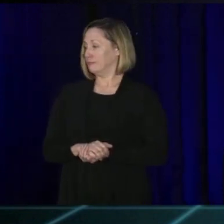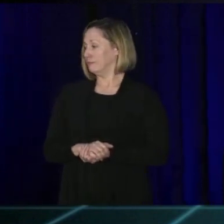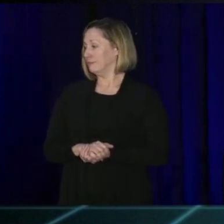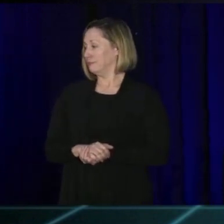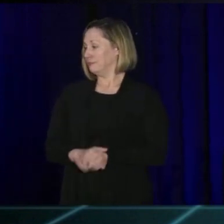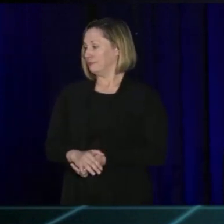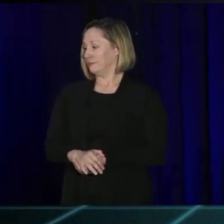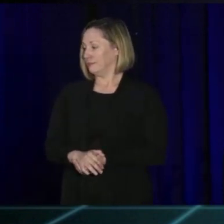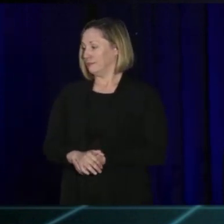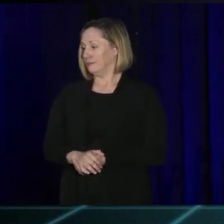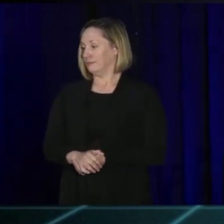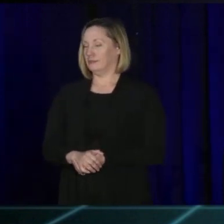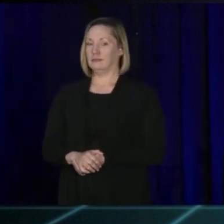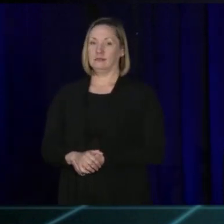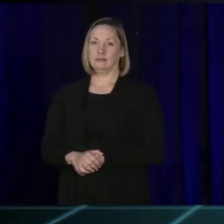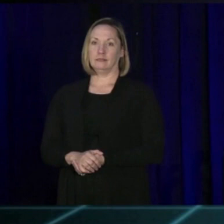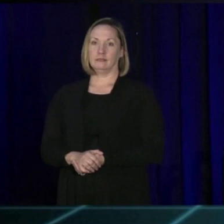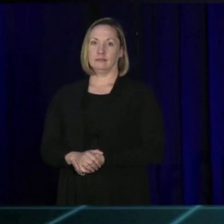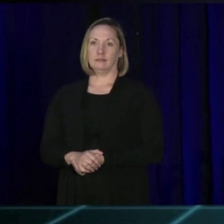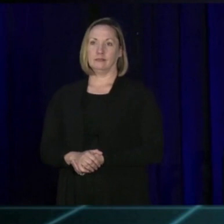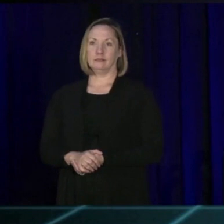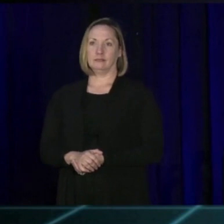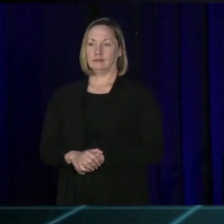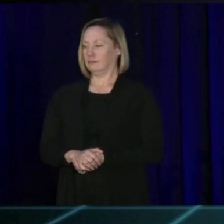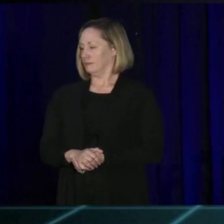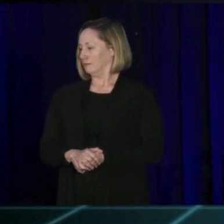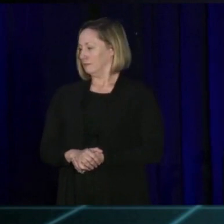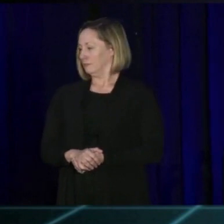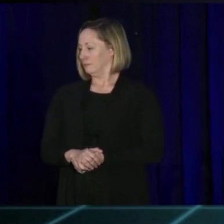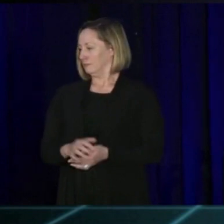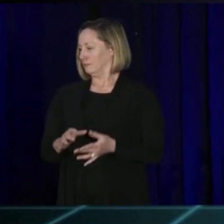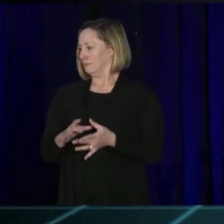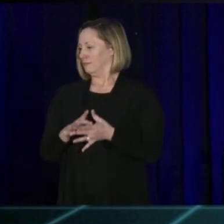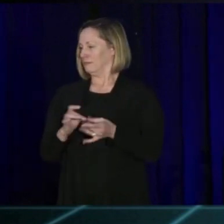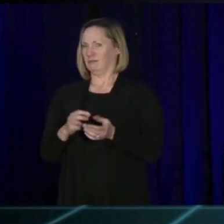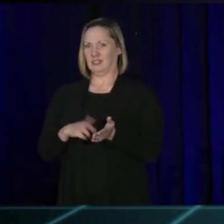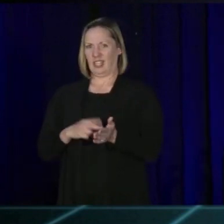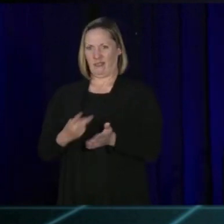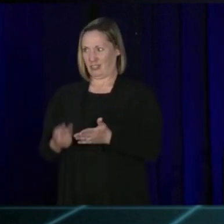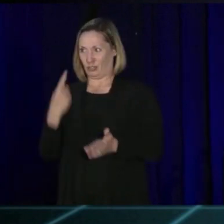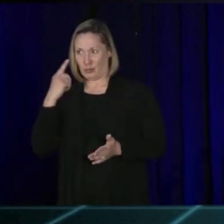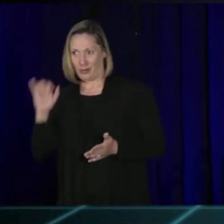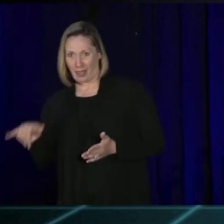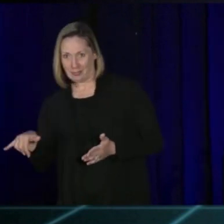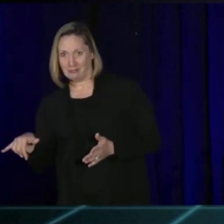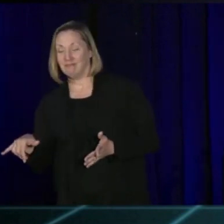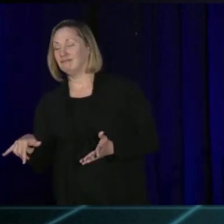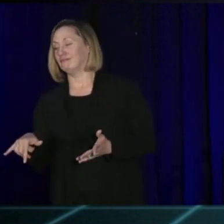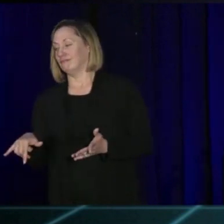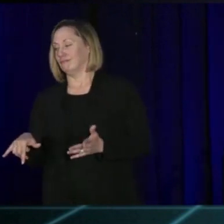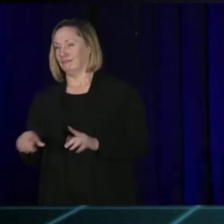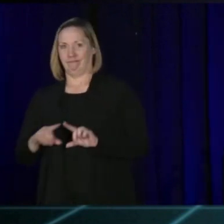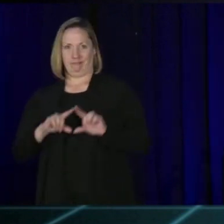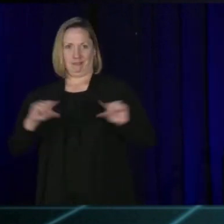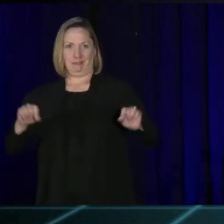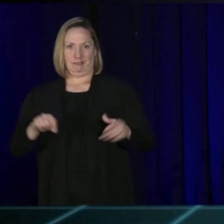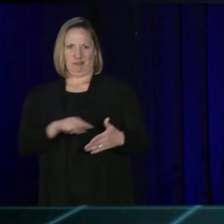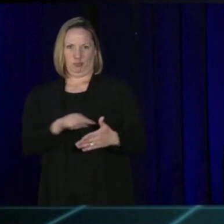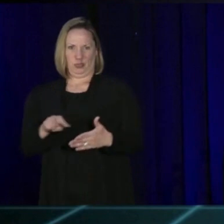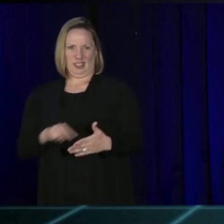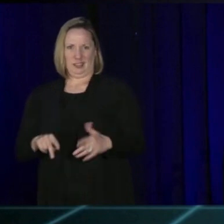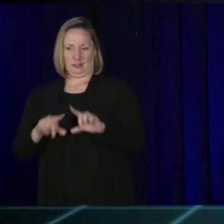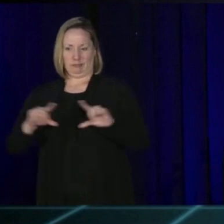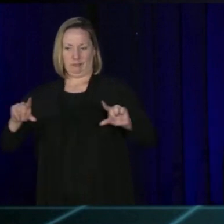Sign up button. Sign up failed. Username and email fields are invalid. You heard that, right? Okay, okay. I'll just put the volume